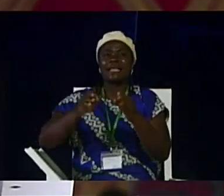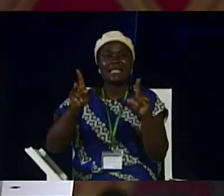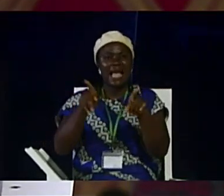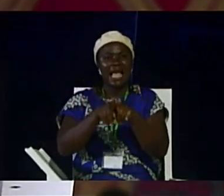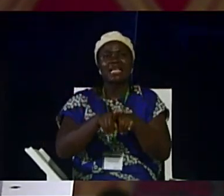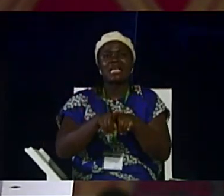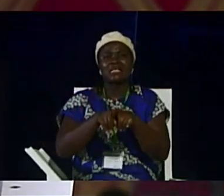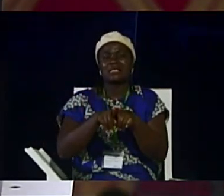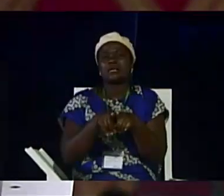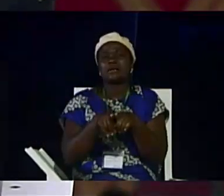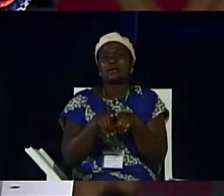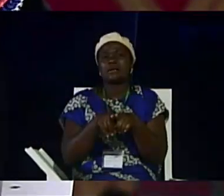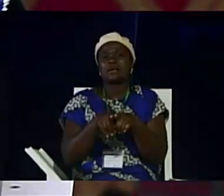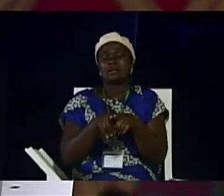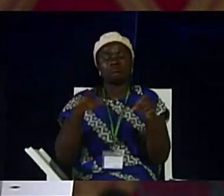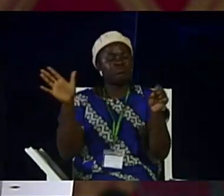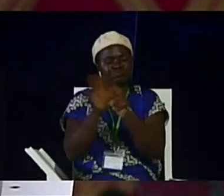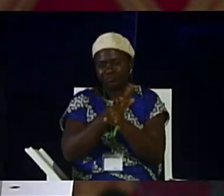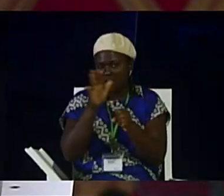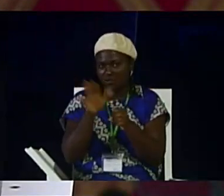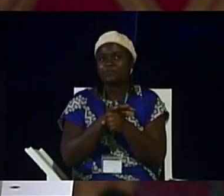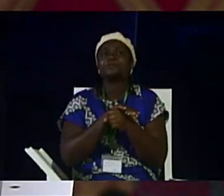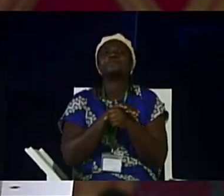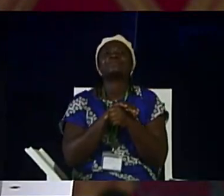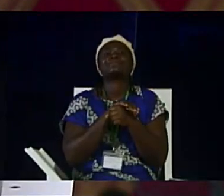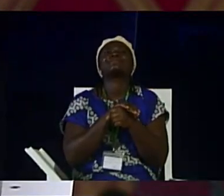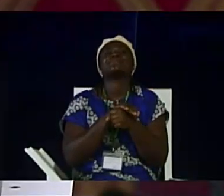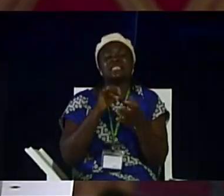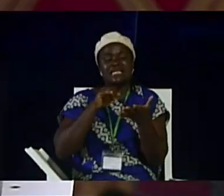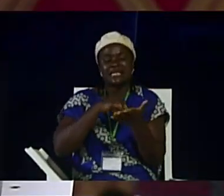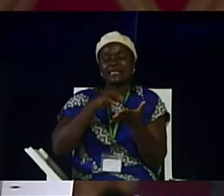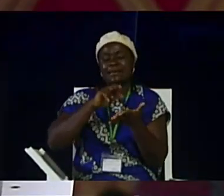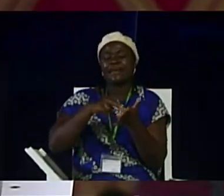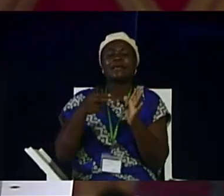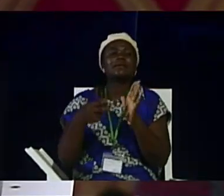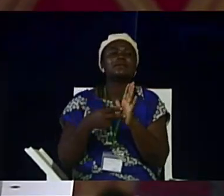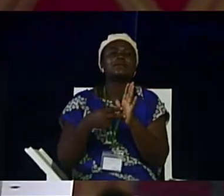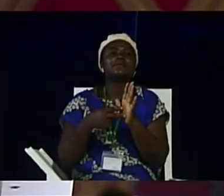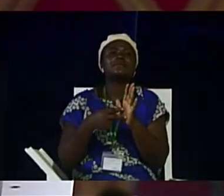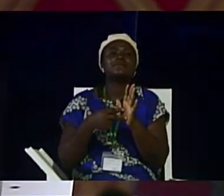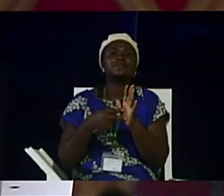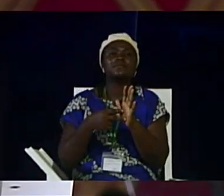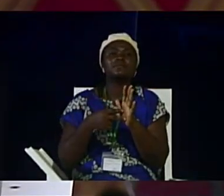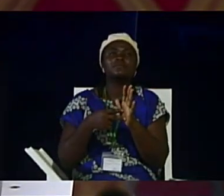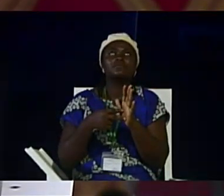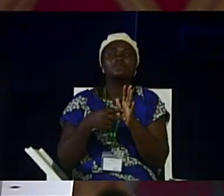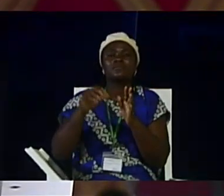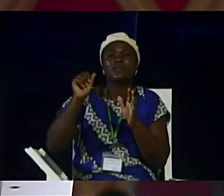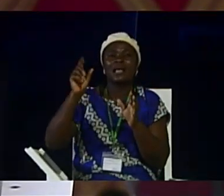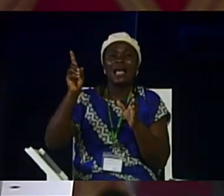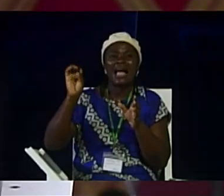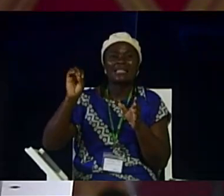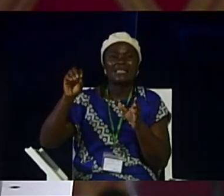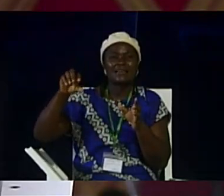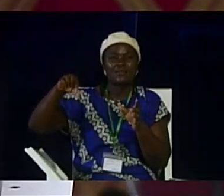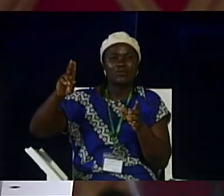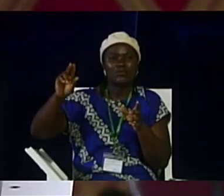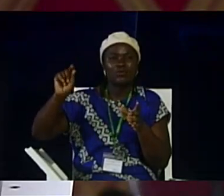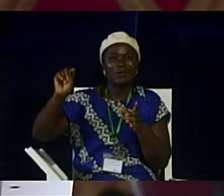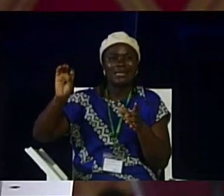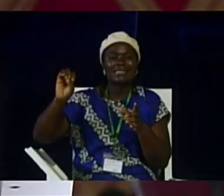be enough. It means adequate. It